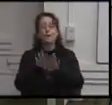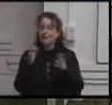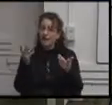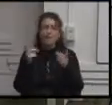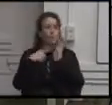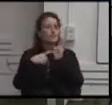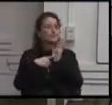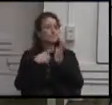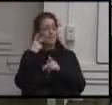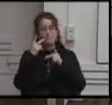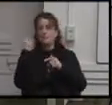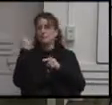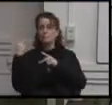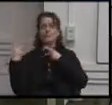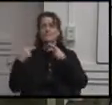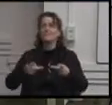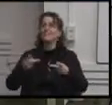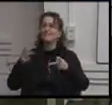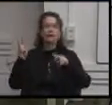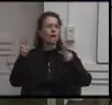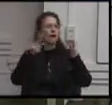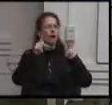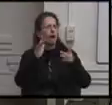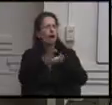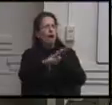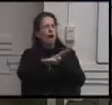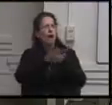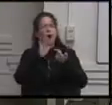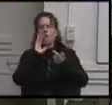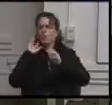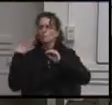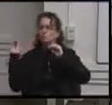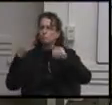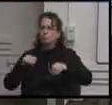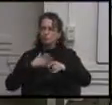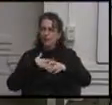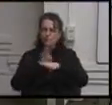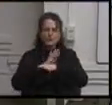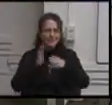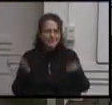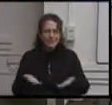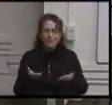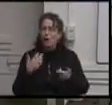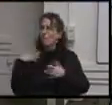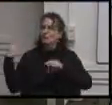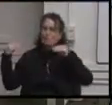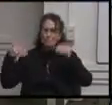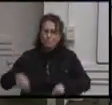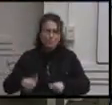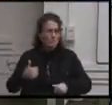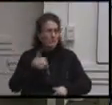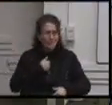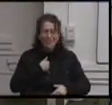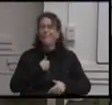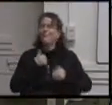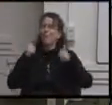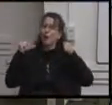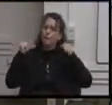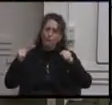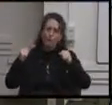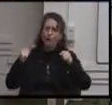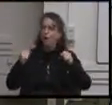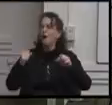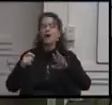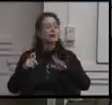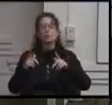business to our community, or someone wants to relocate here. So having full